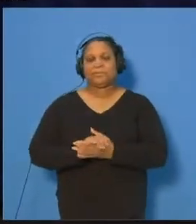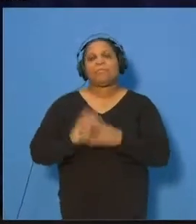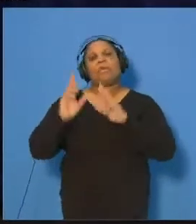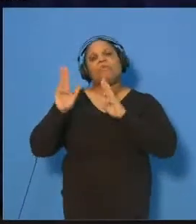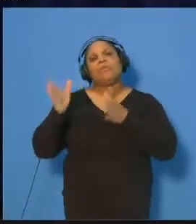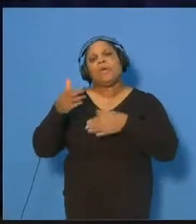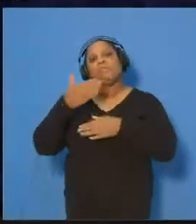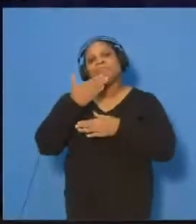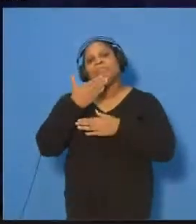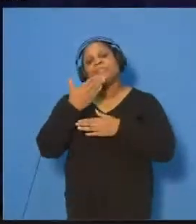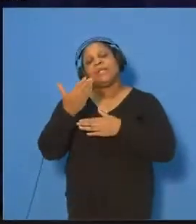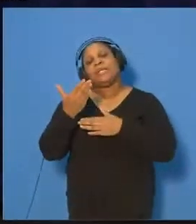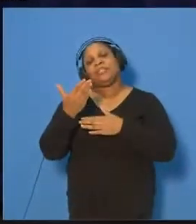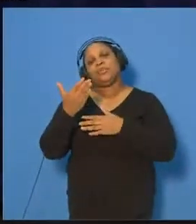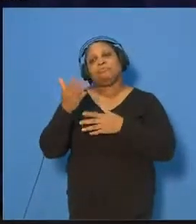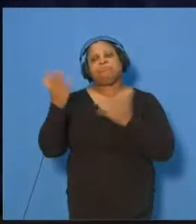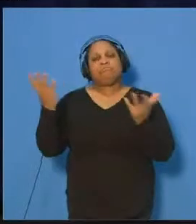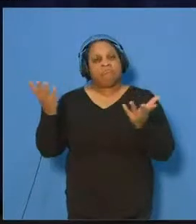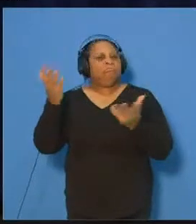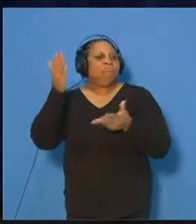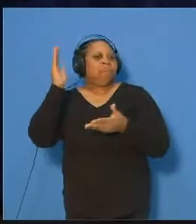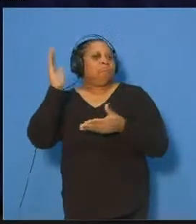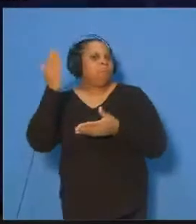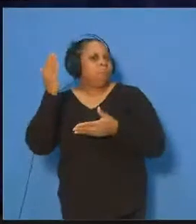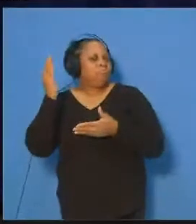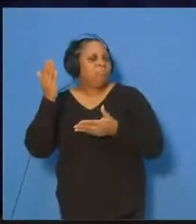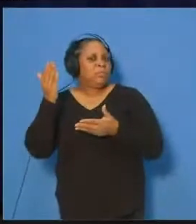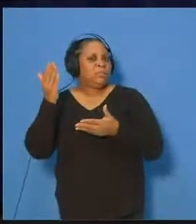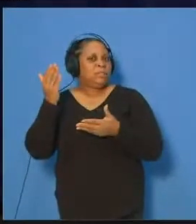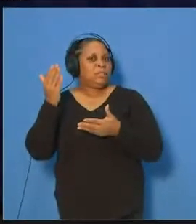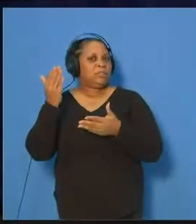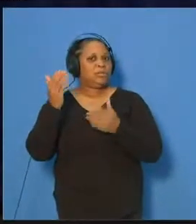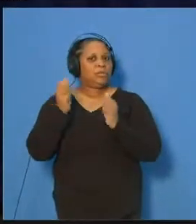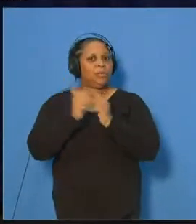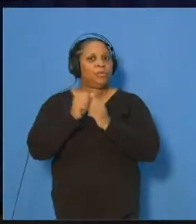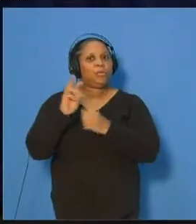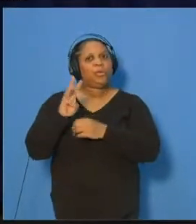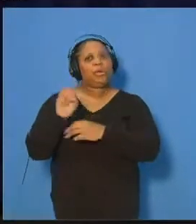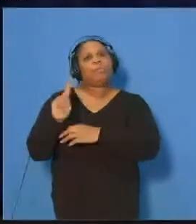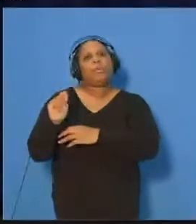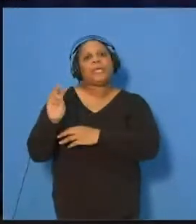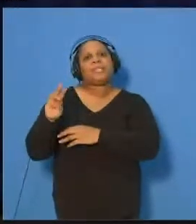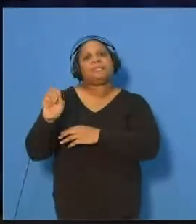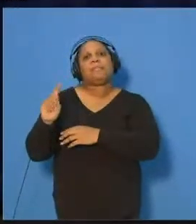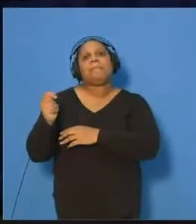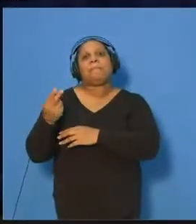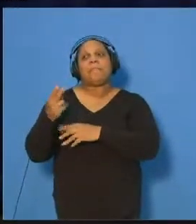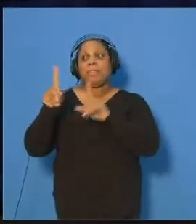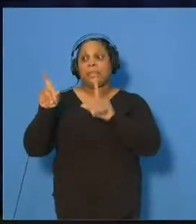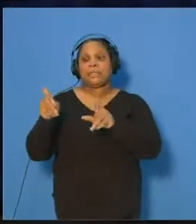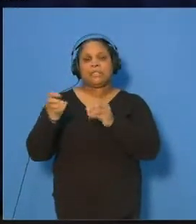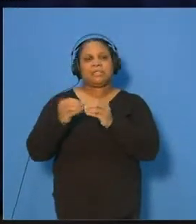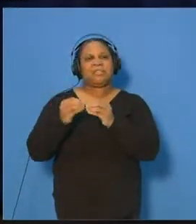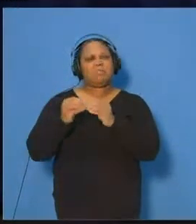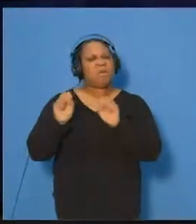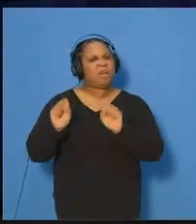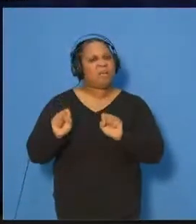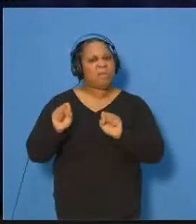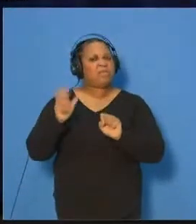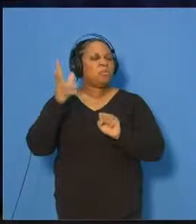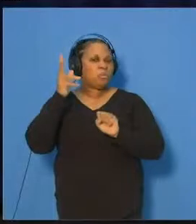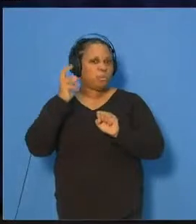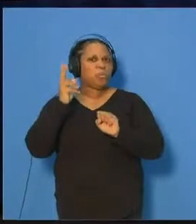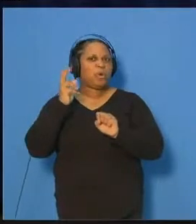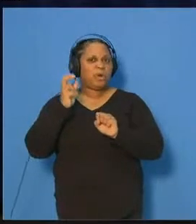much. It appears to me that we're hearing tonight that with regards to Westmeath, the testing issue appeared to be more of a capacity. We heard